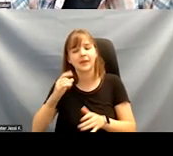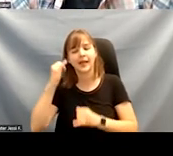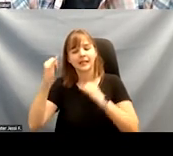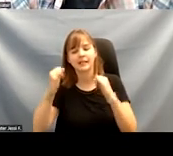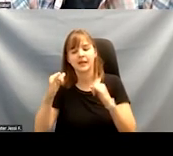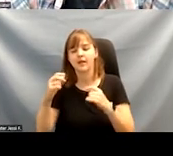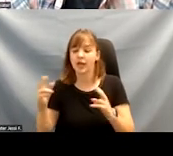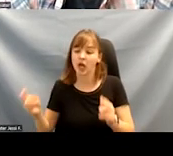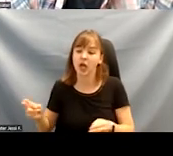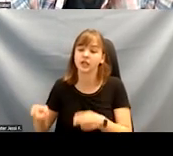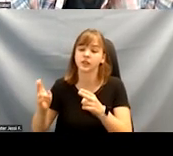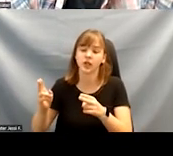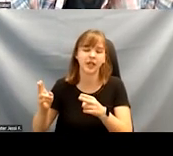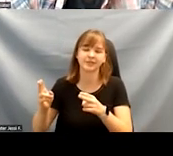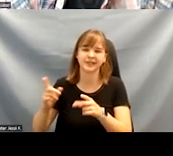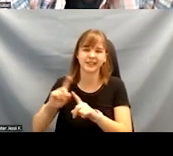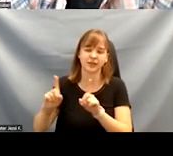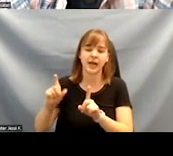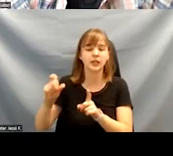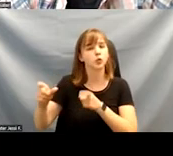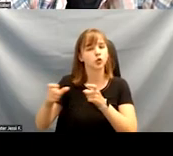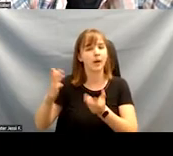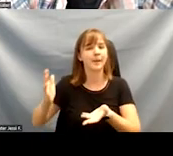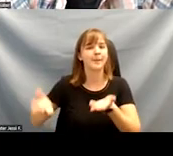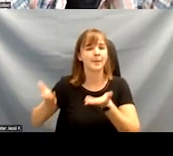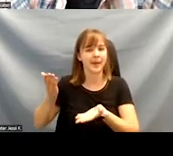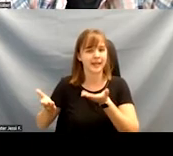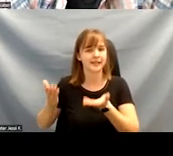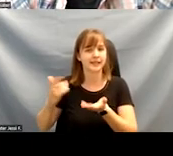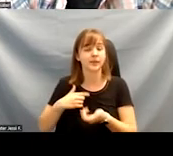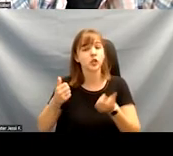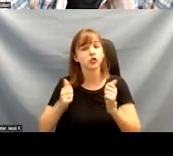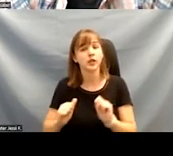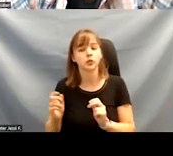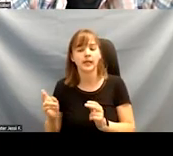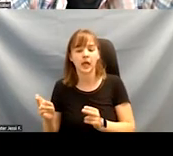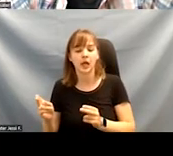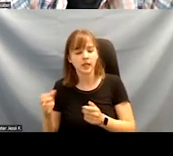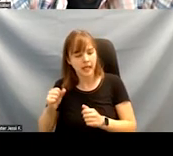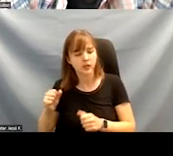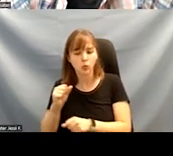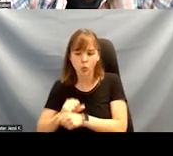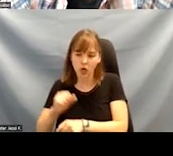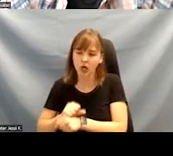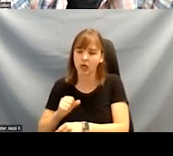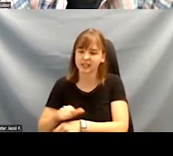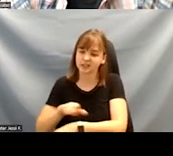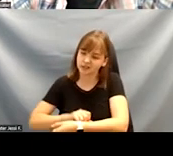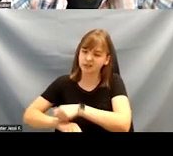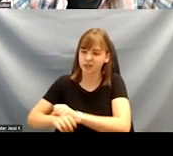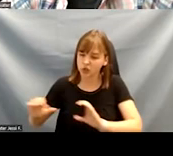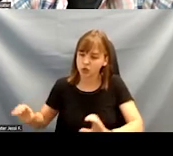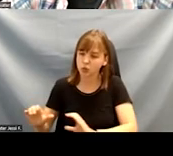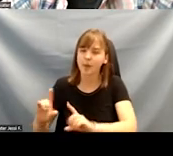to have a bit more control over it. I try to hustle smarter, not harder. And I value my